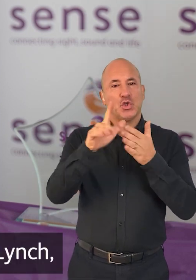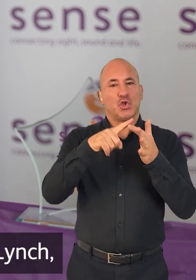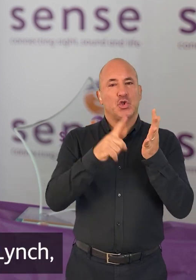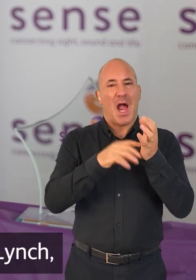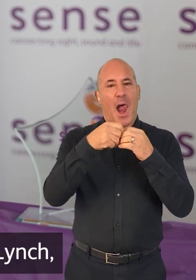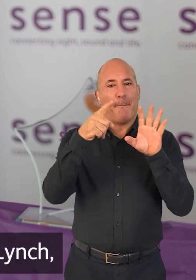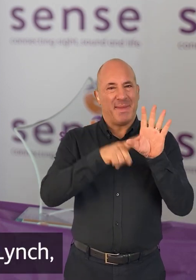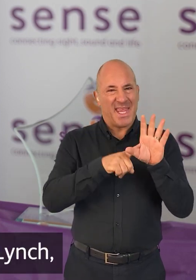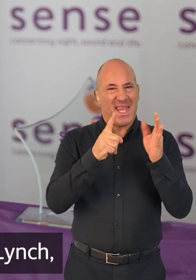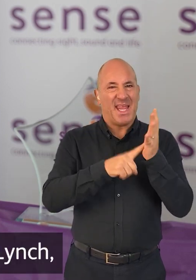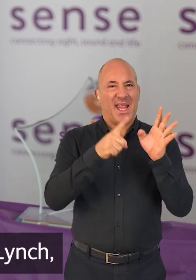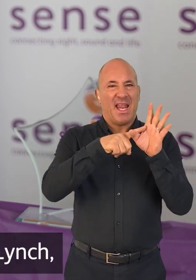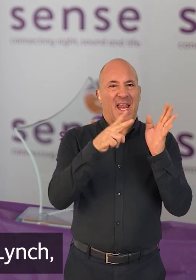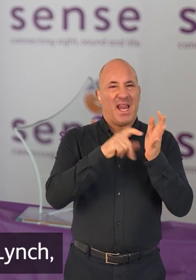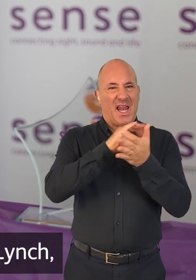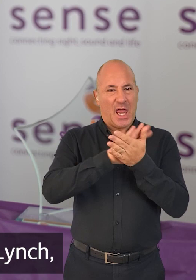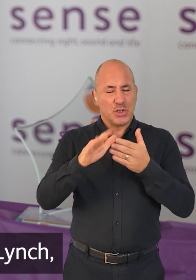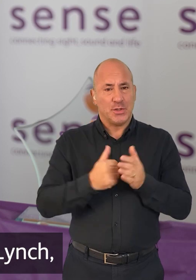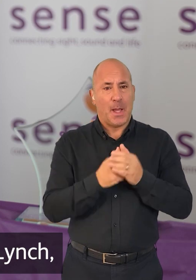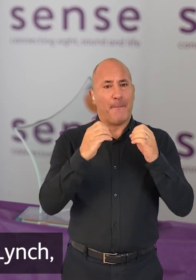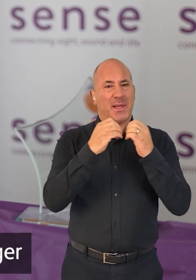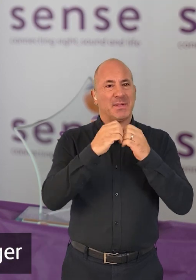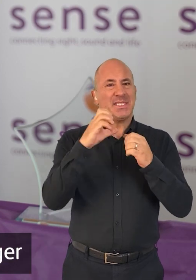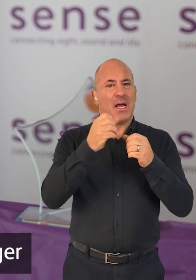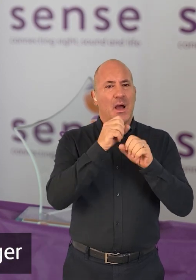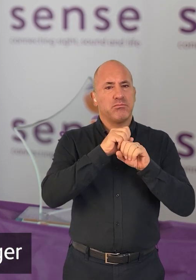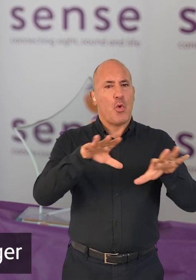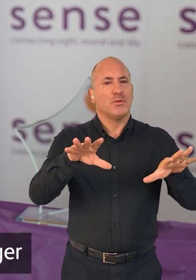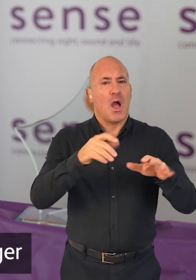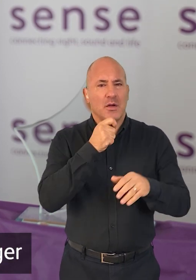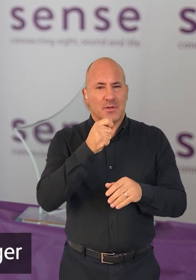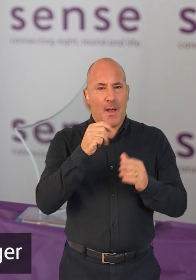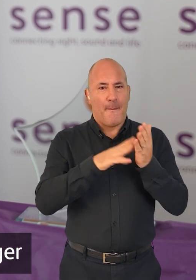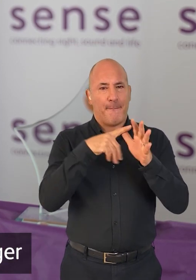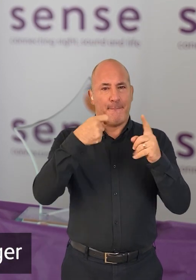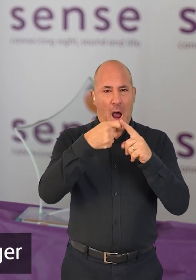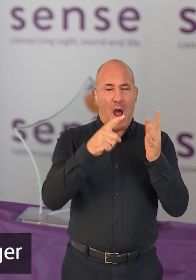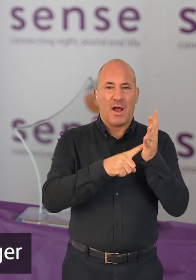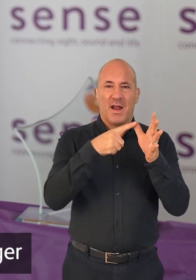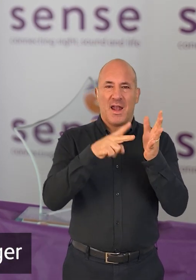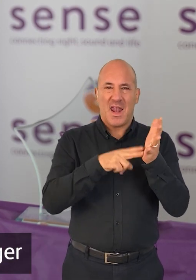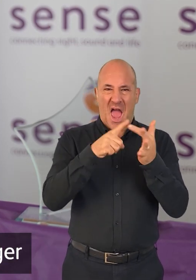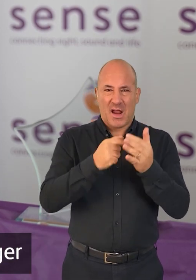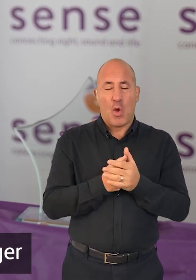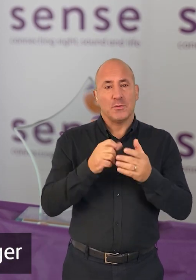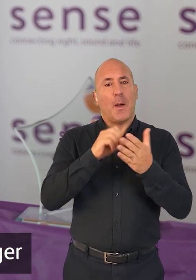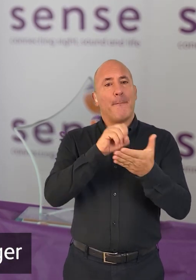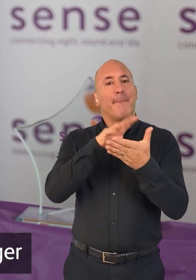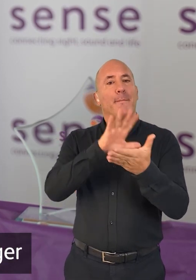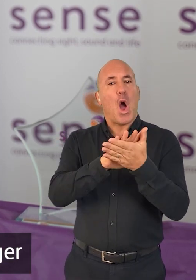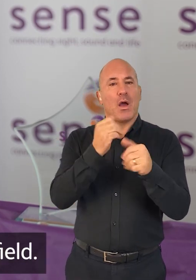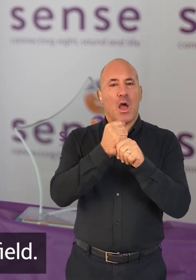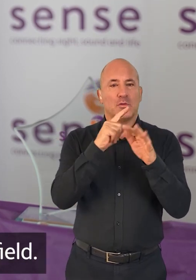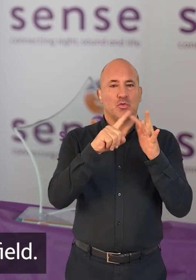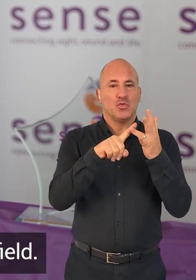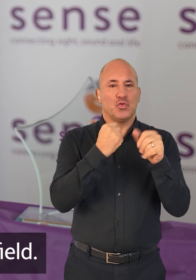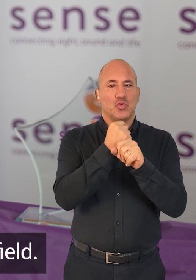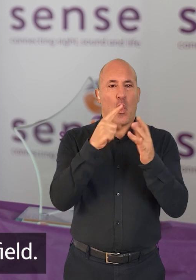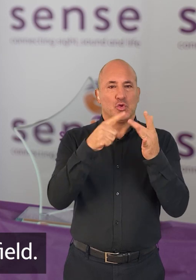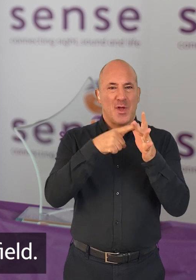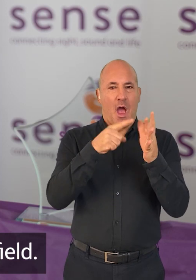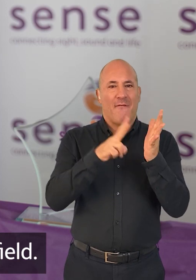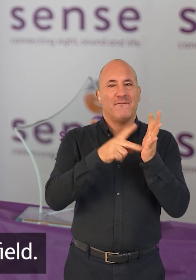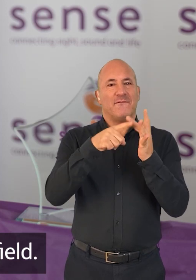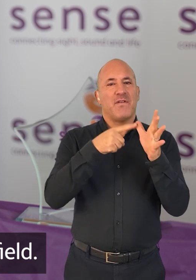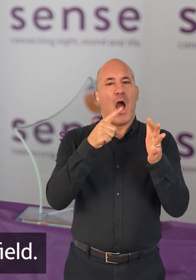year's Influence of the Year Shelby Lynch, BBC broadcaster Mark Lane, and blogger Georgia